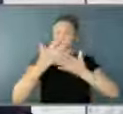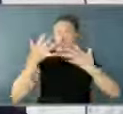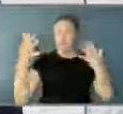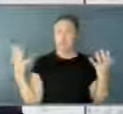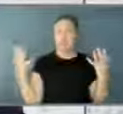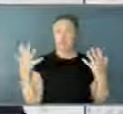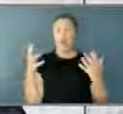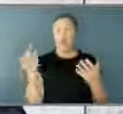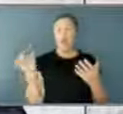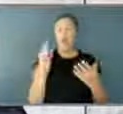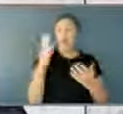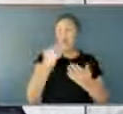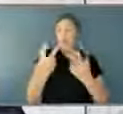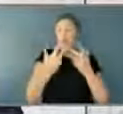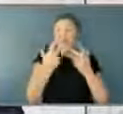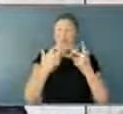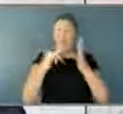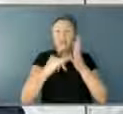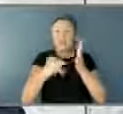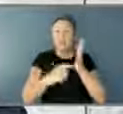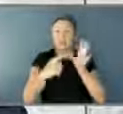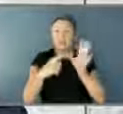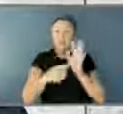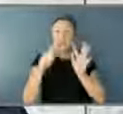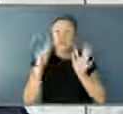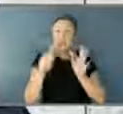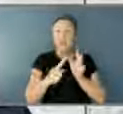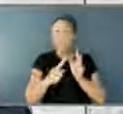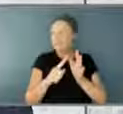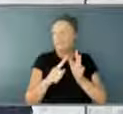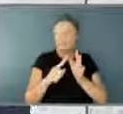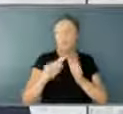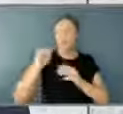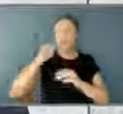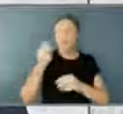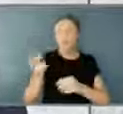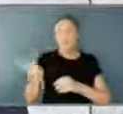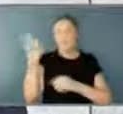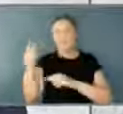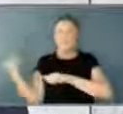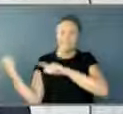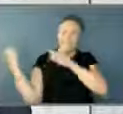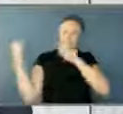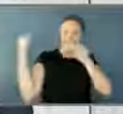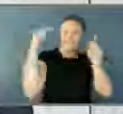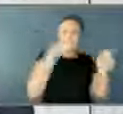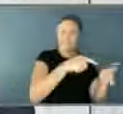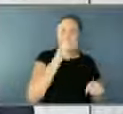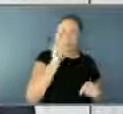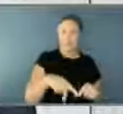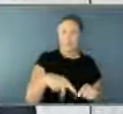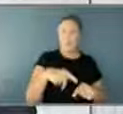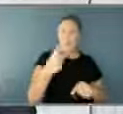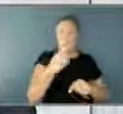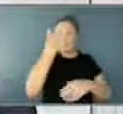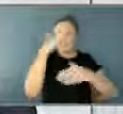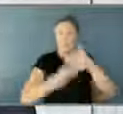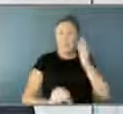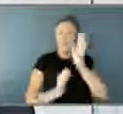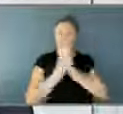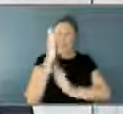states or shared between states, and they're deployed in accordance with the expert advice of where they need to be, and other issues regarding